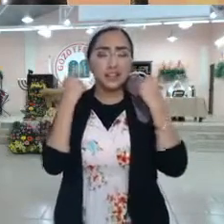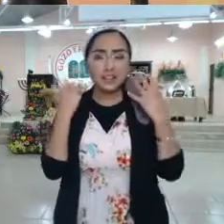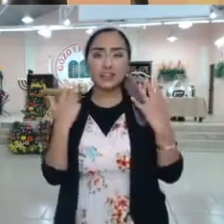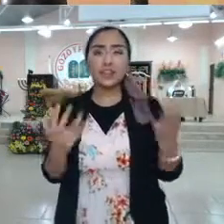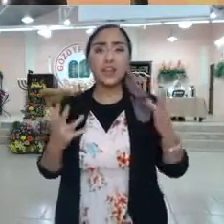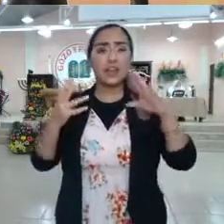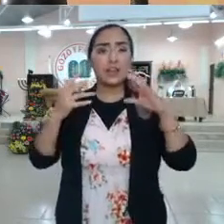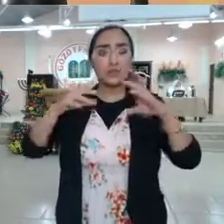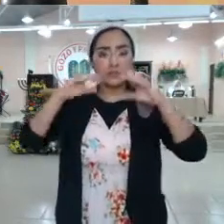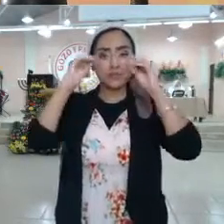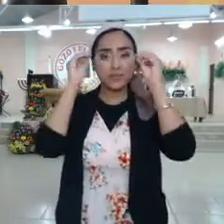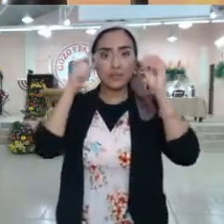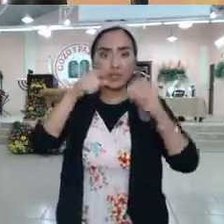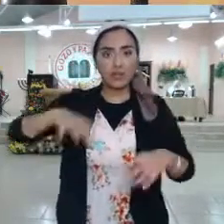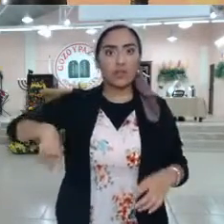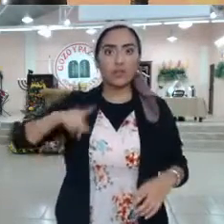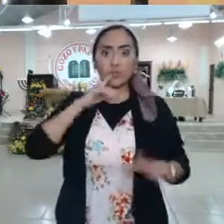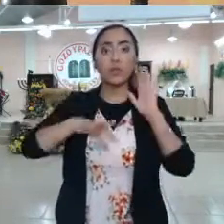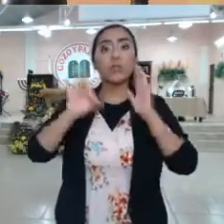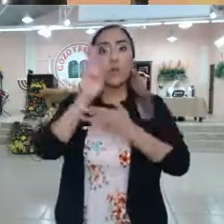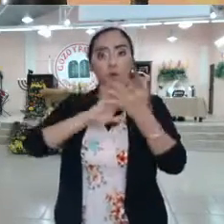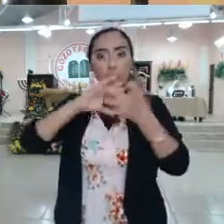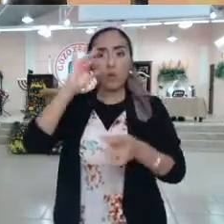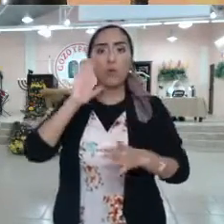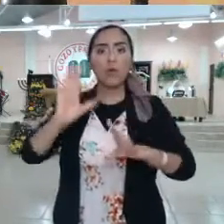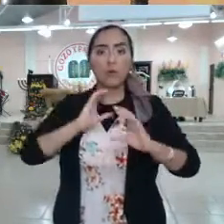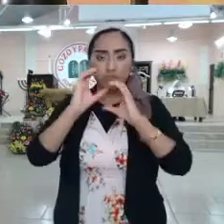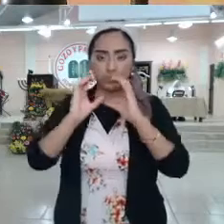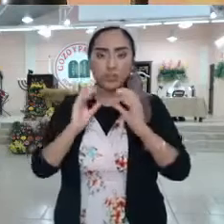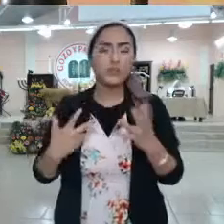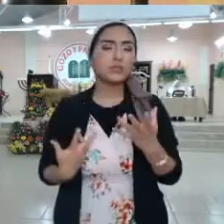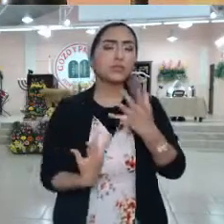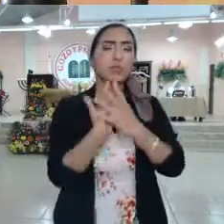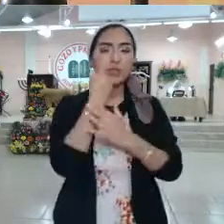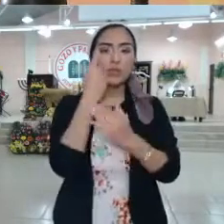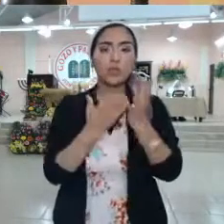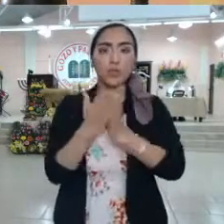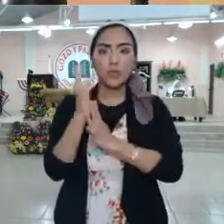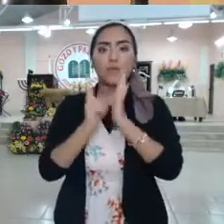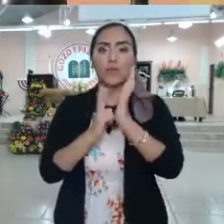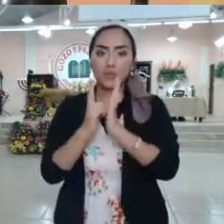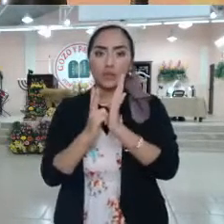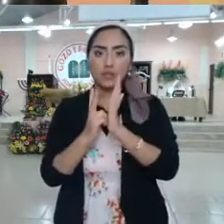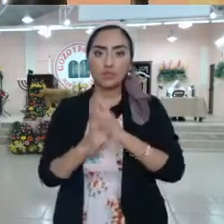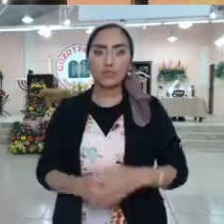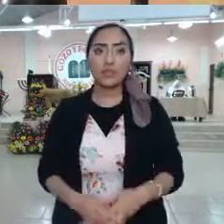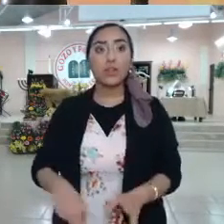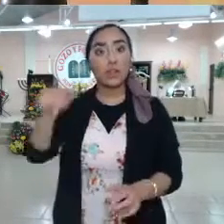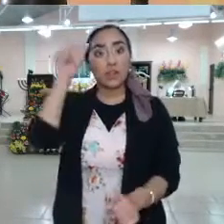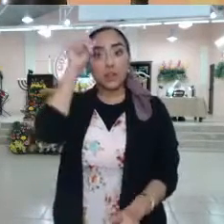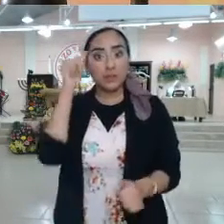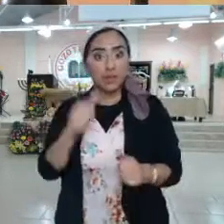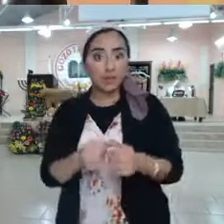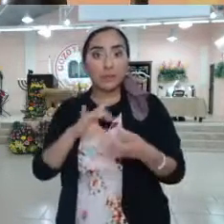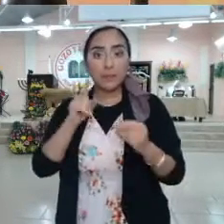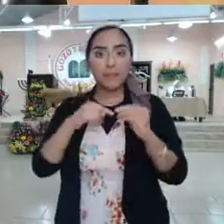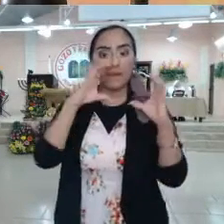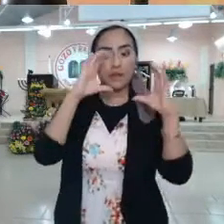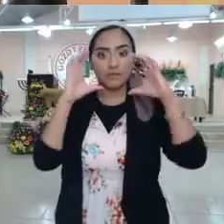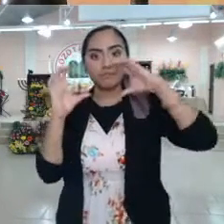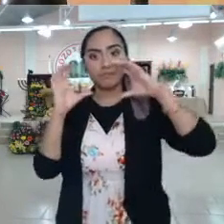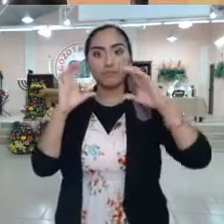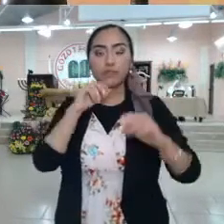There's a lot of riches. You might not have seen that. Ruach HaKodesh is going to give you new things through those videos,